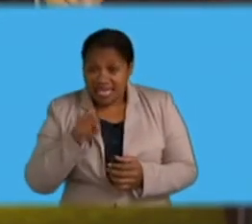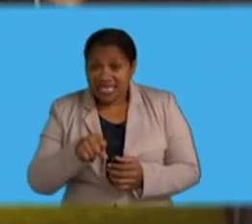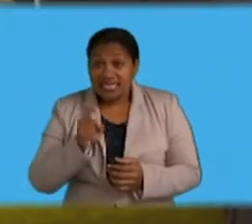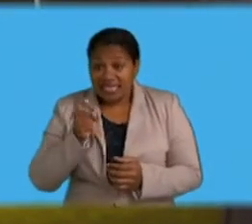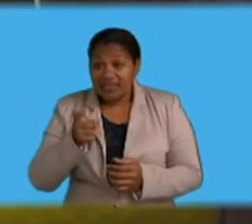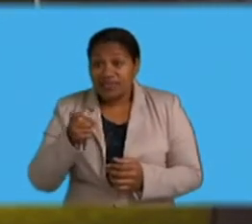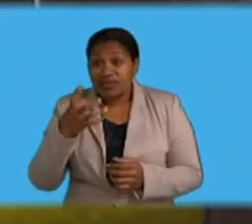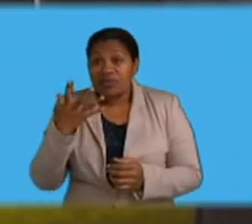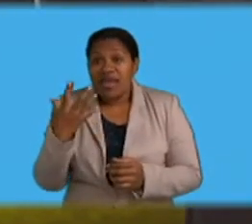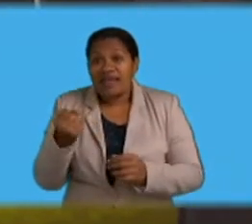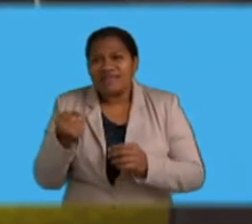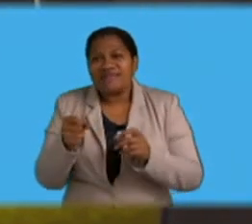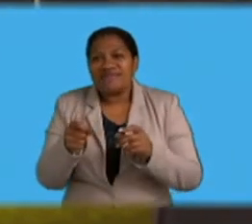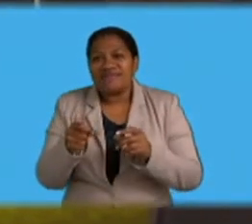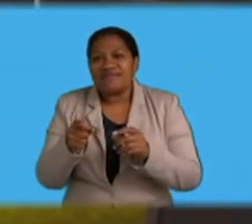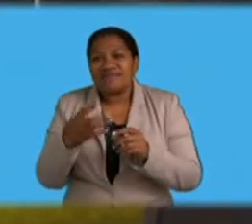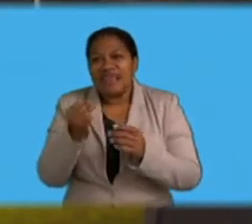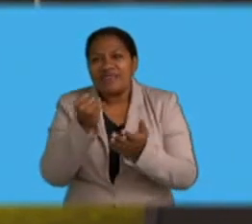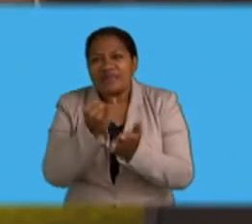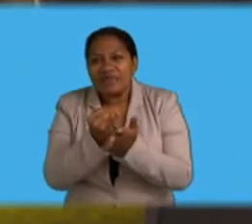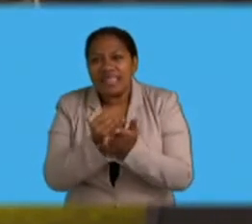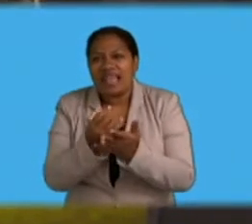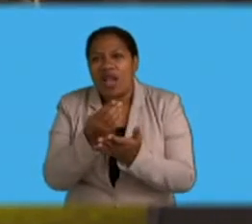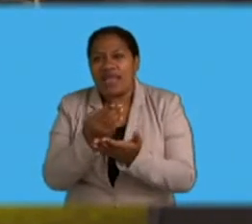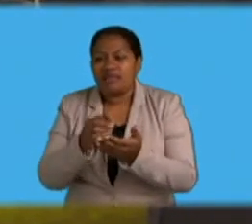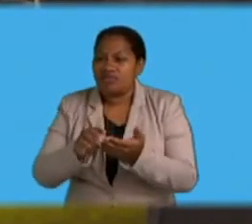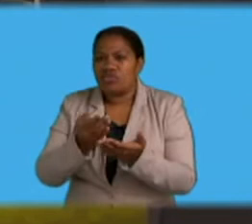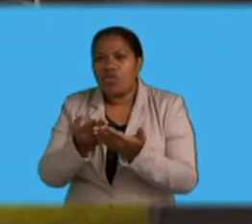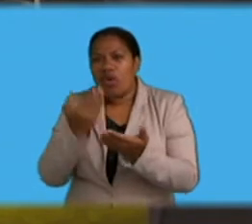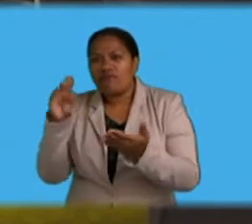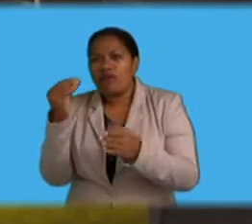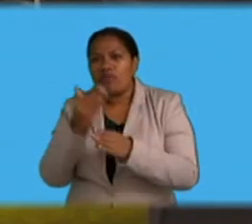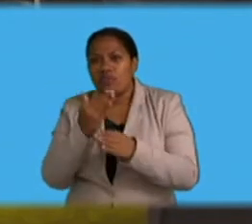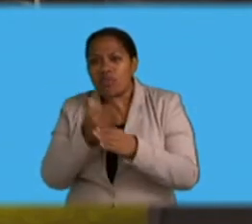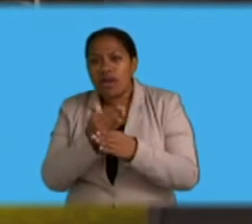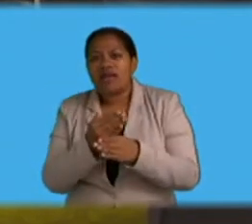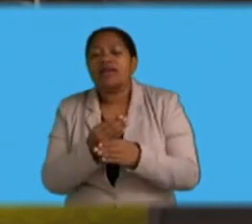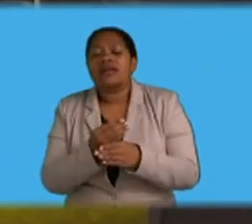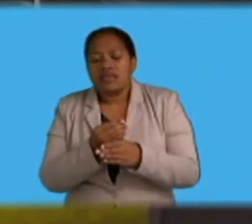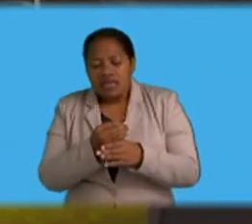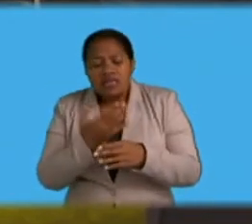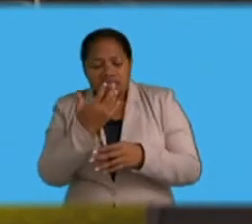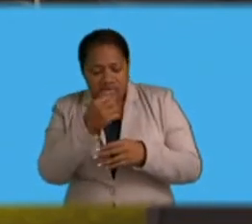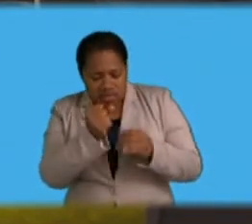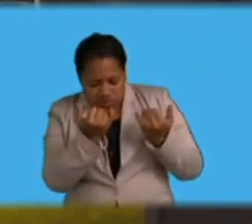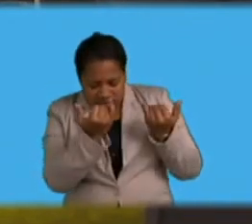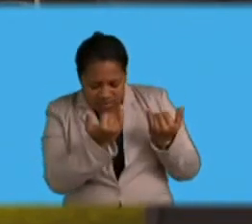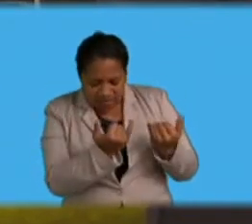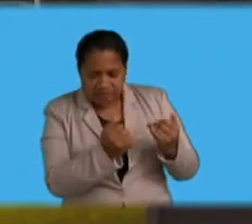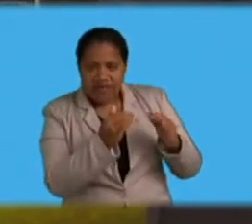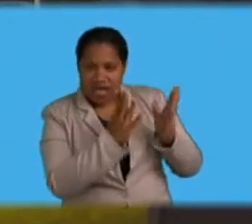head, or you still get your housing allowance. So it is a very fair way, and it's also a very